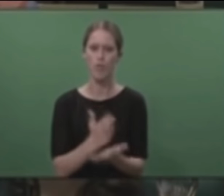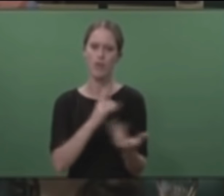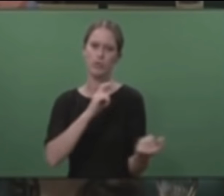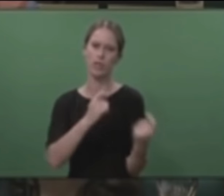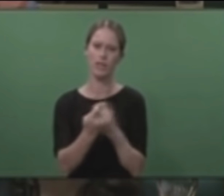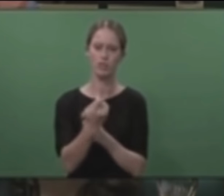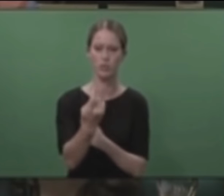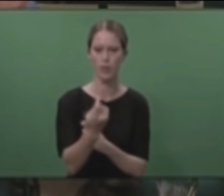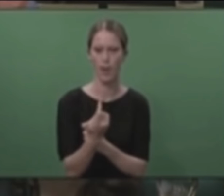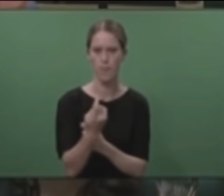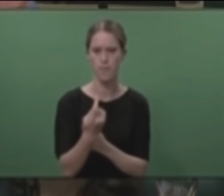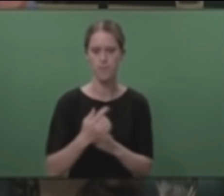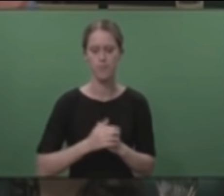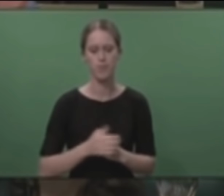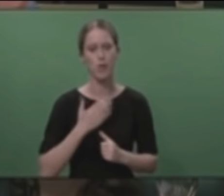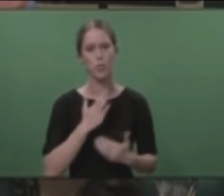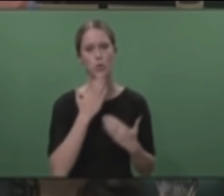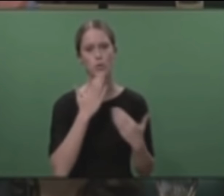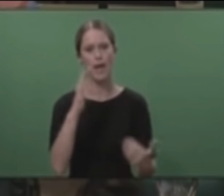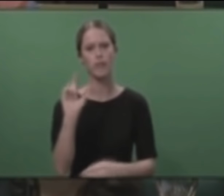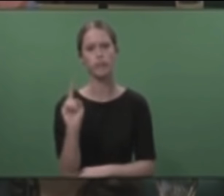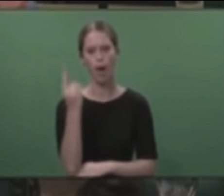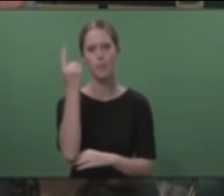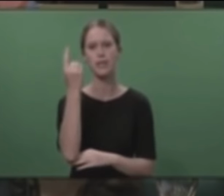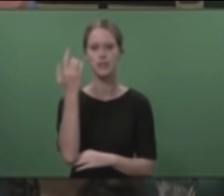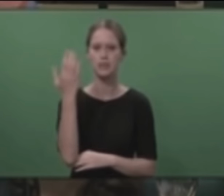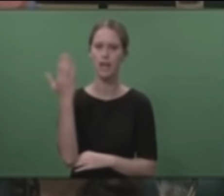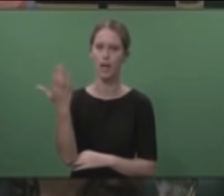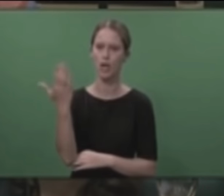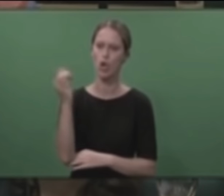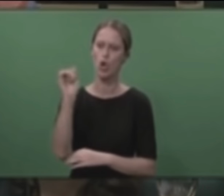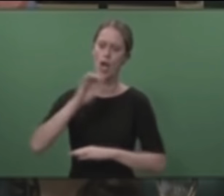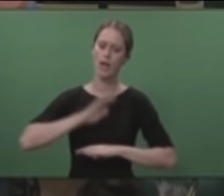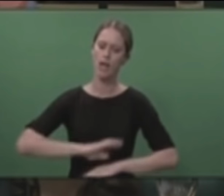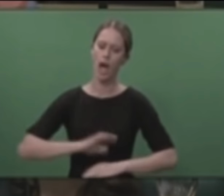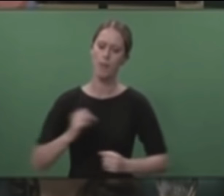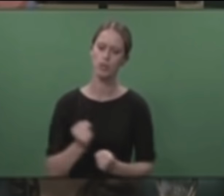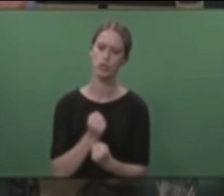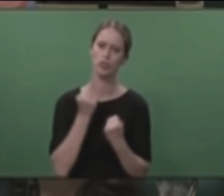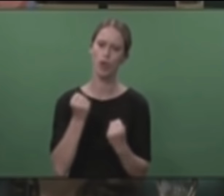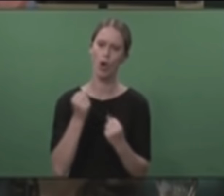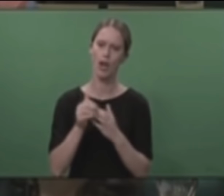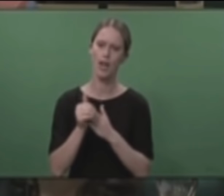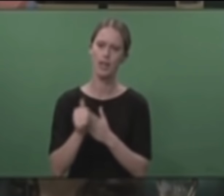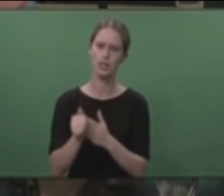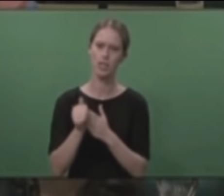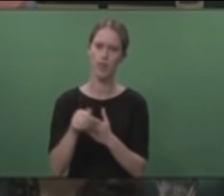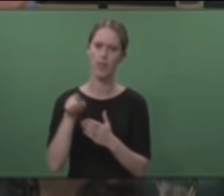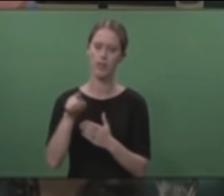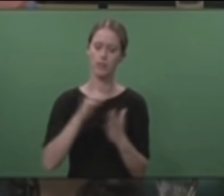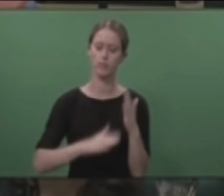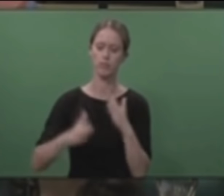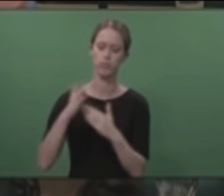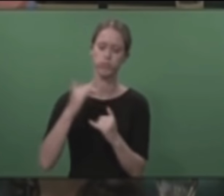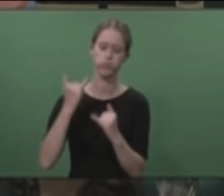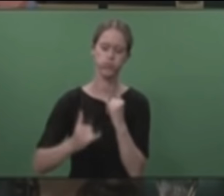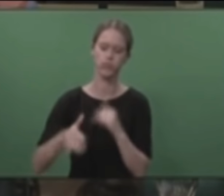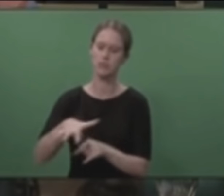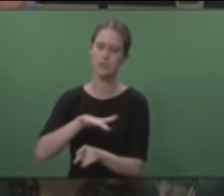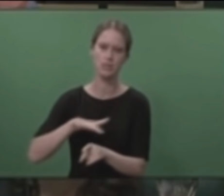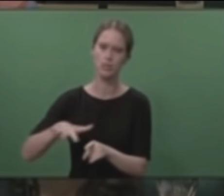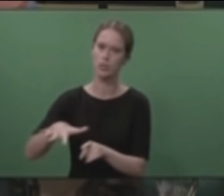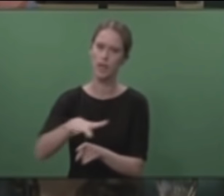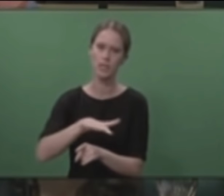change. And I want to thank the Prime Minister. Her calm and strong leadership in one of the most harrowing